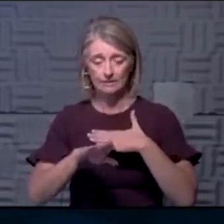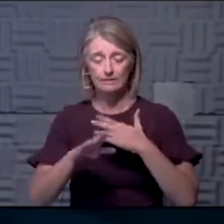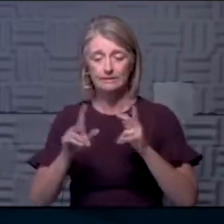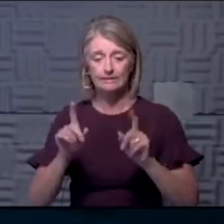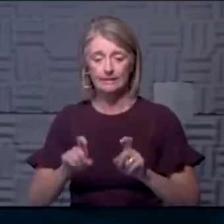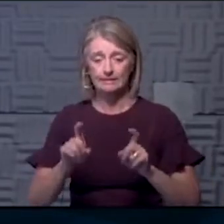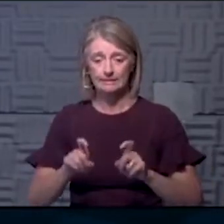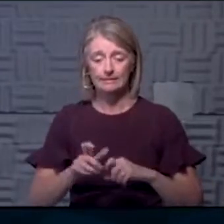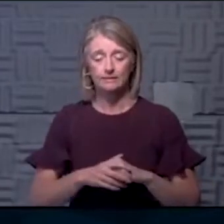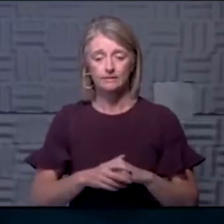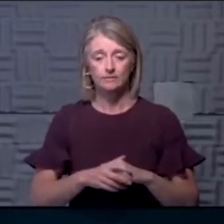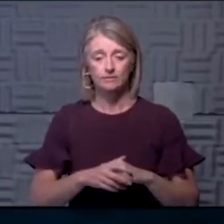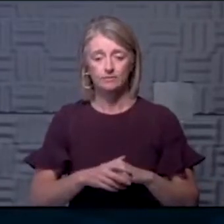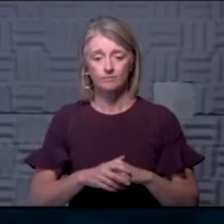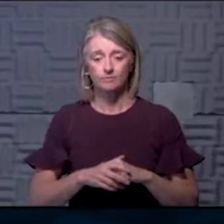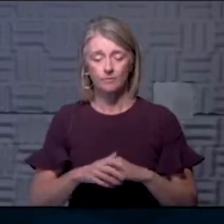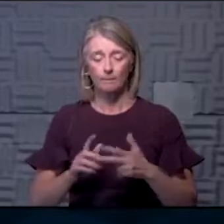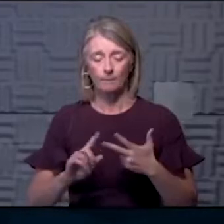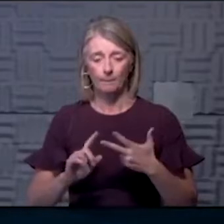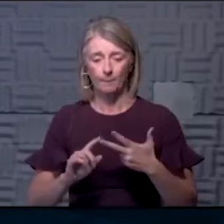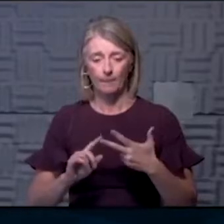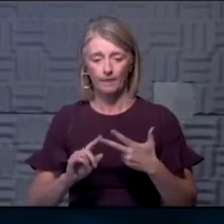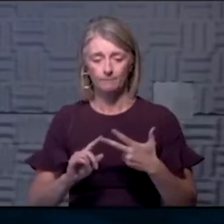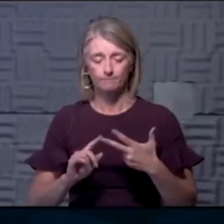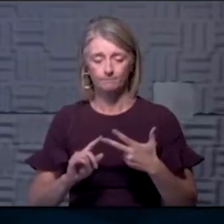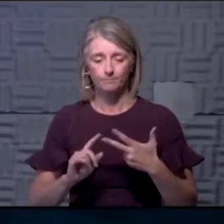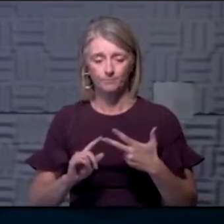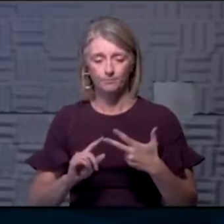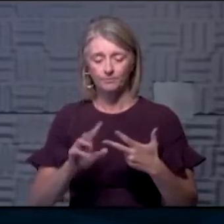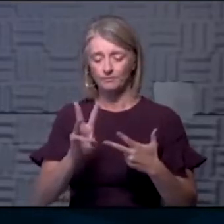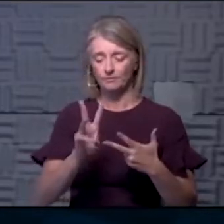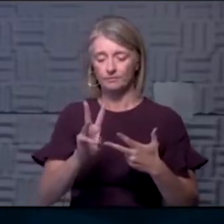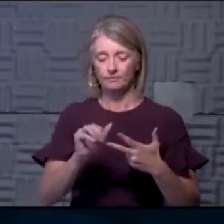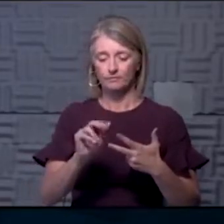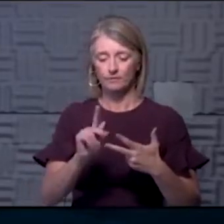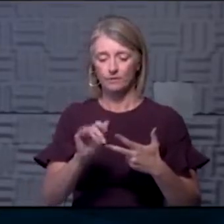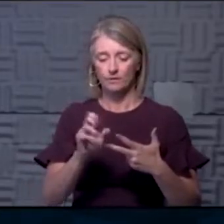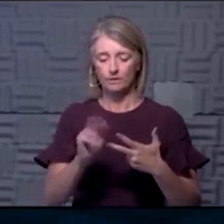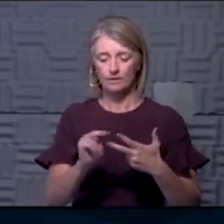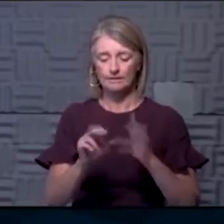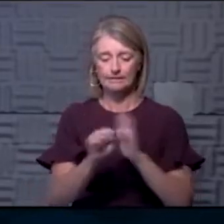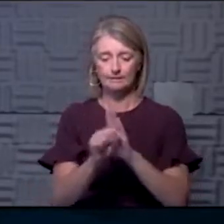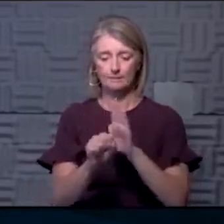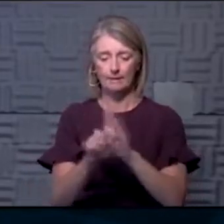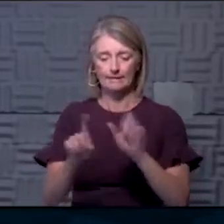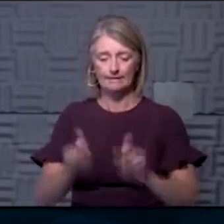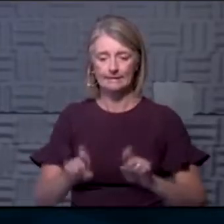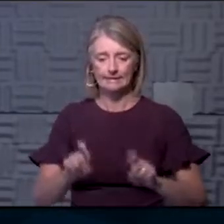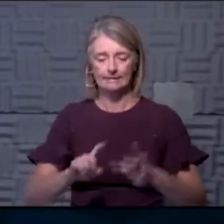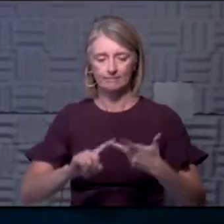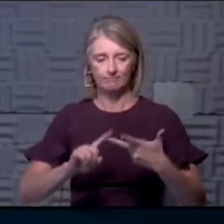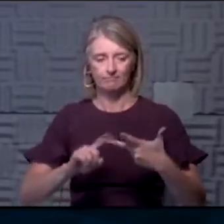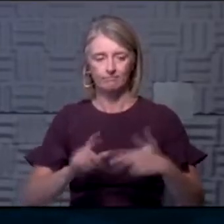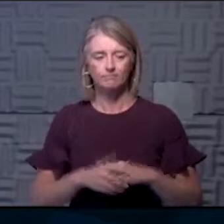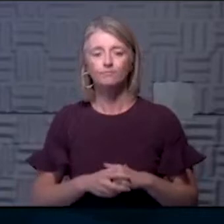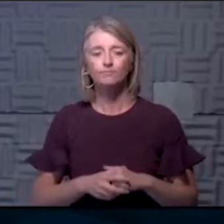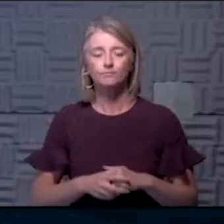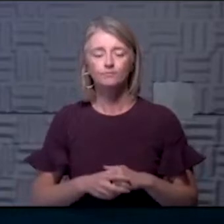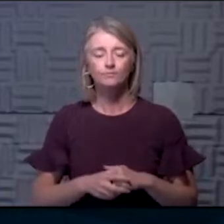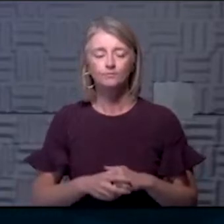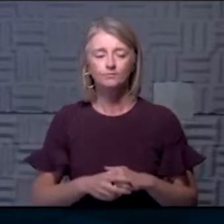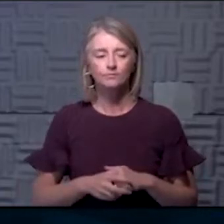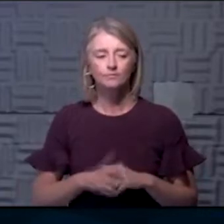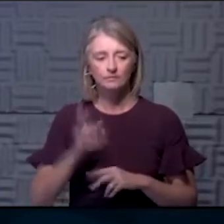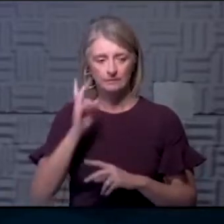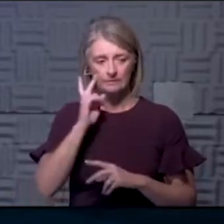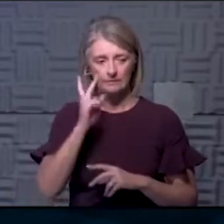testing. And then a third visual that looks at the Watkins symptomatic testing as well. And as you can see